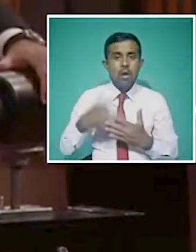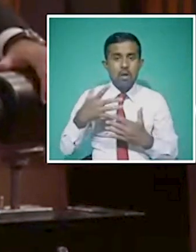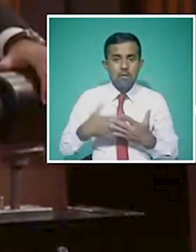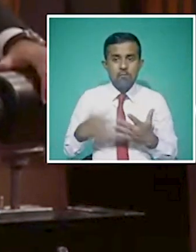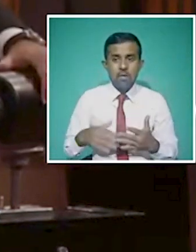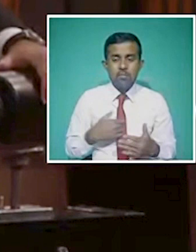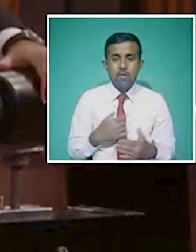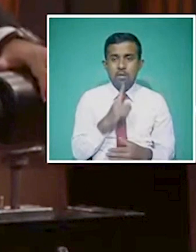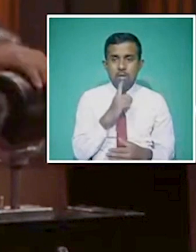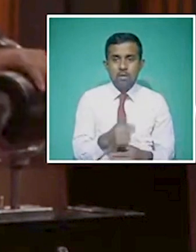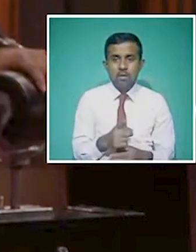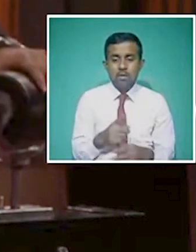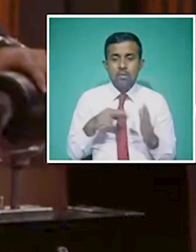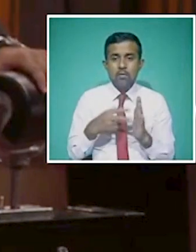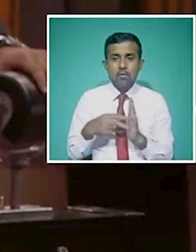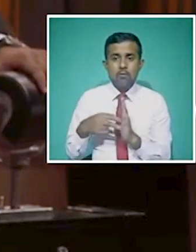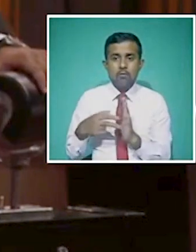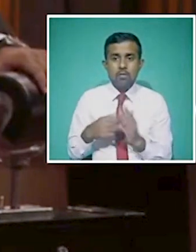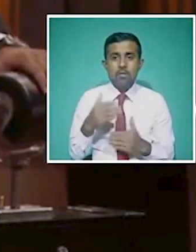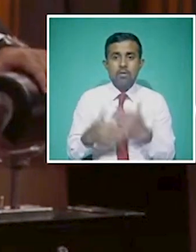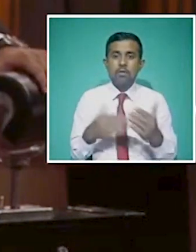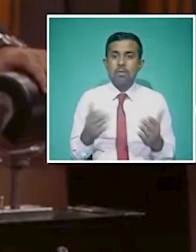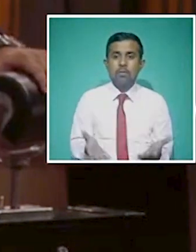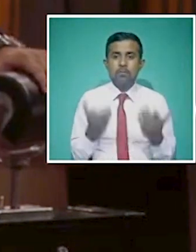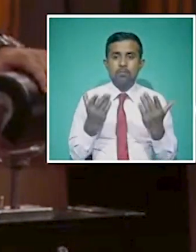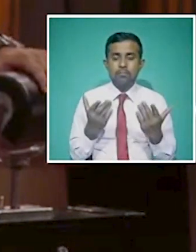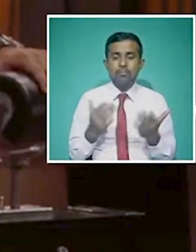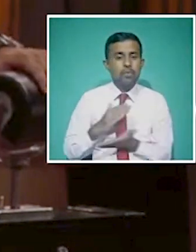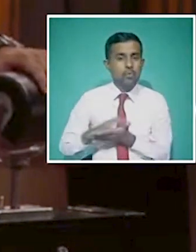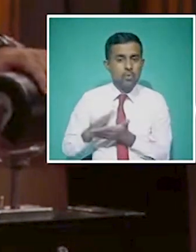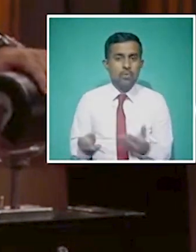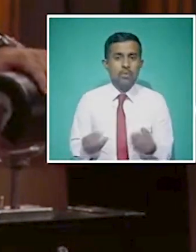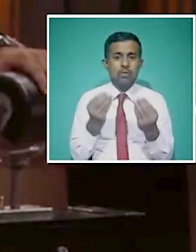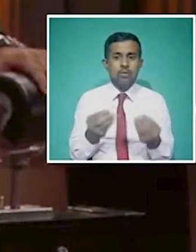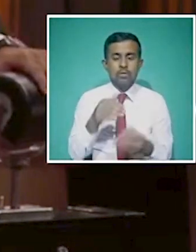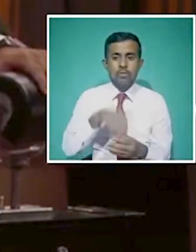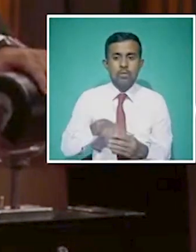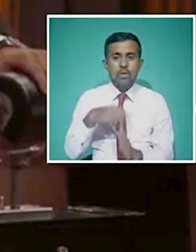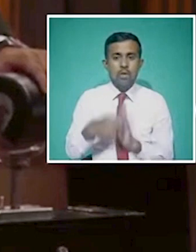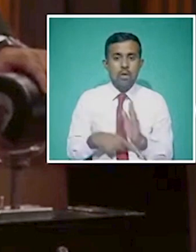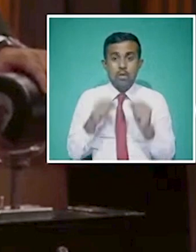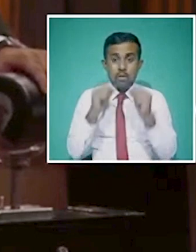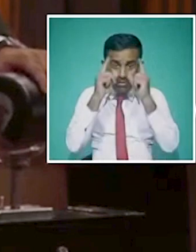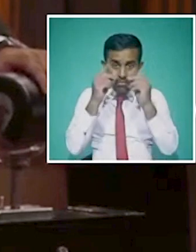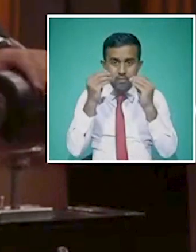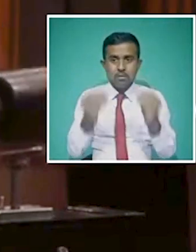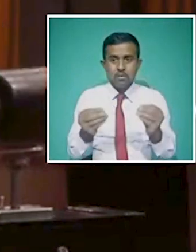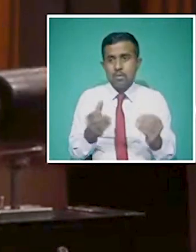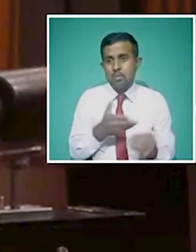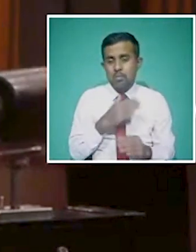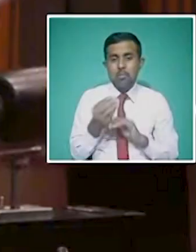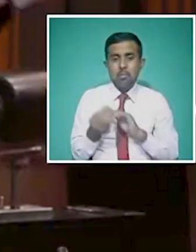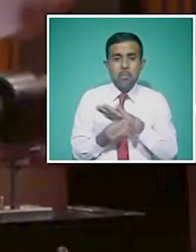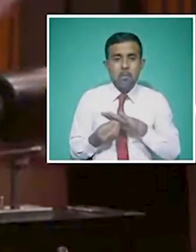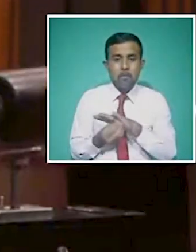this project forward or to support this project to make give awareness to this country about the environment the air pollution in this